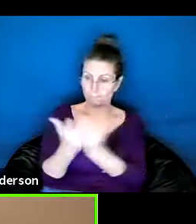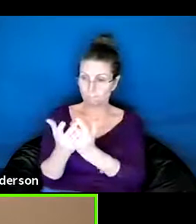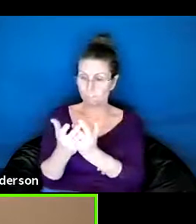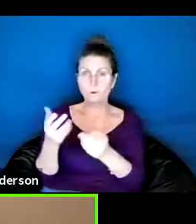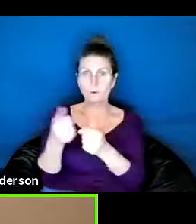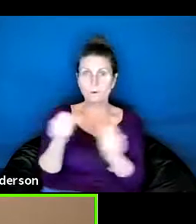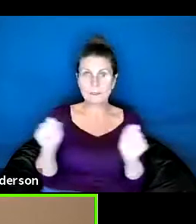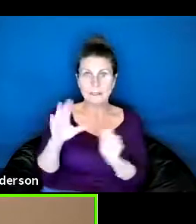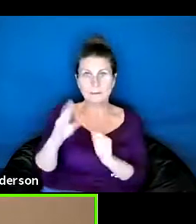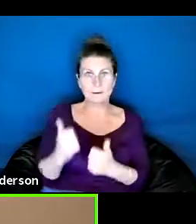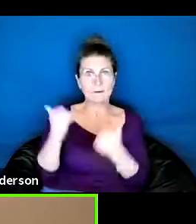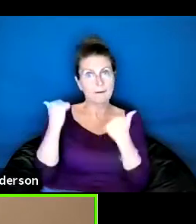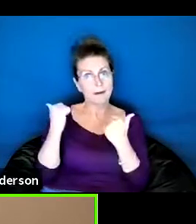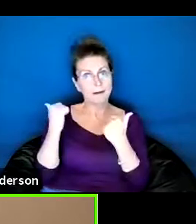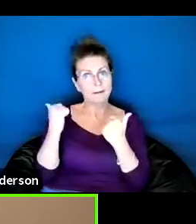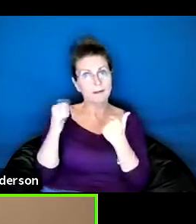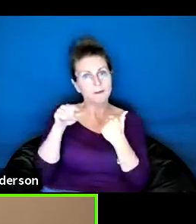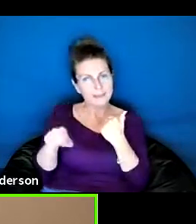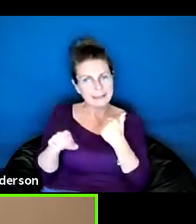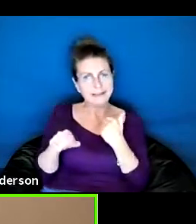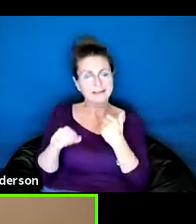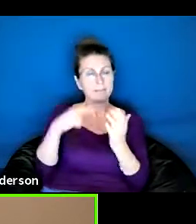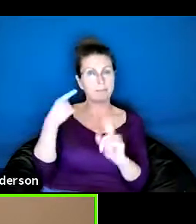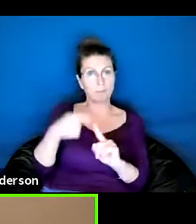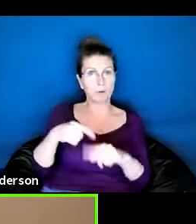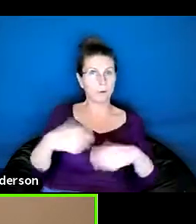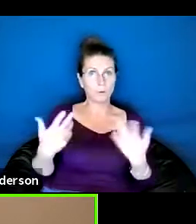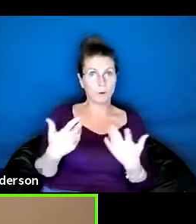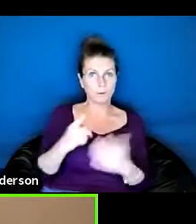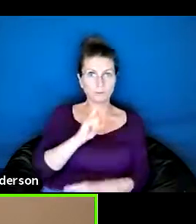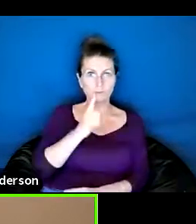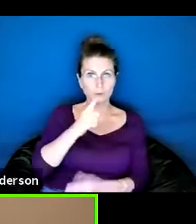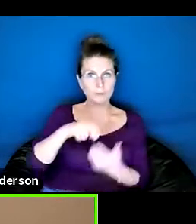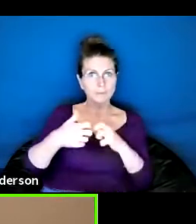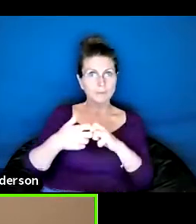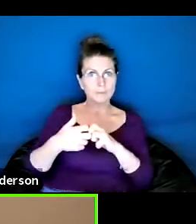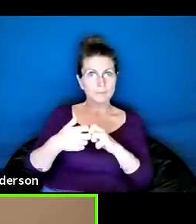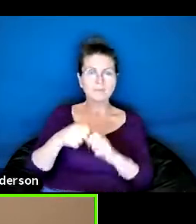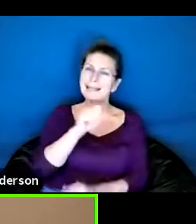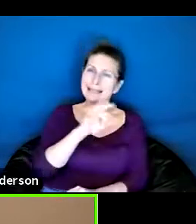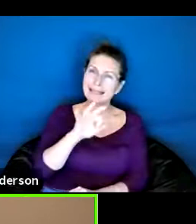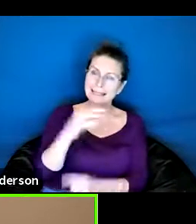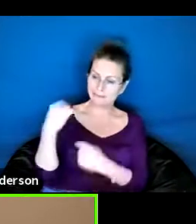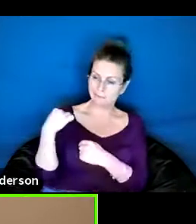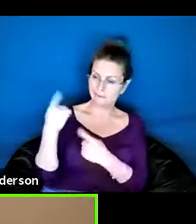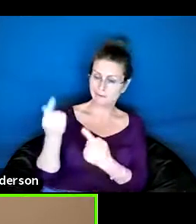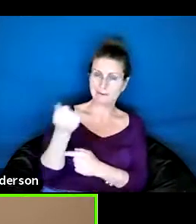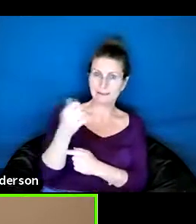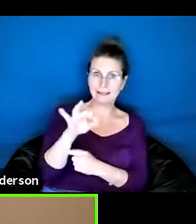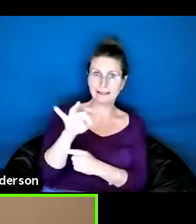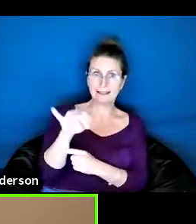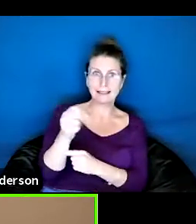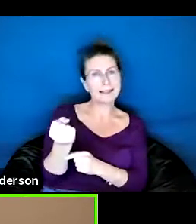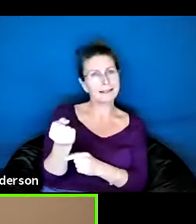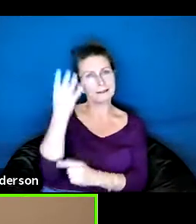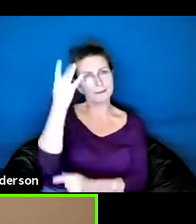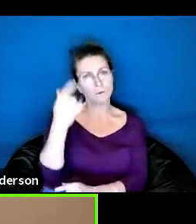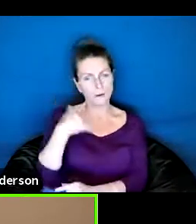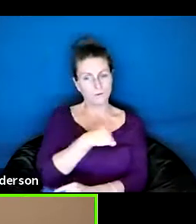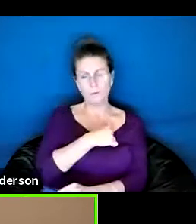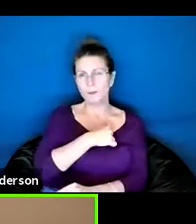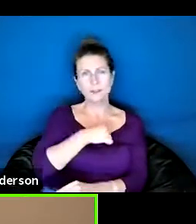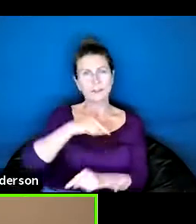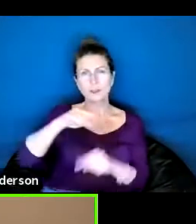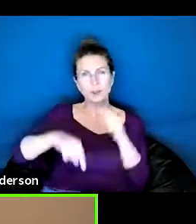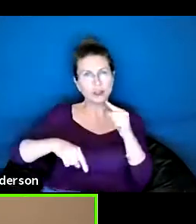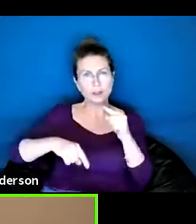real problem. And I guess my question back to the group is, if it's been around since the 1980s, why haven't we been able to struggle to the